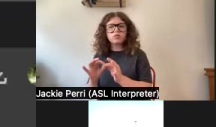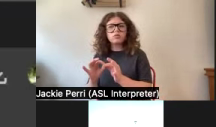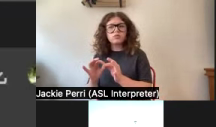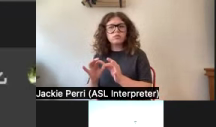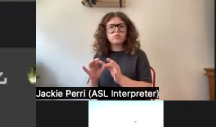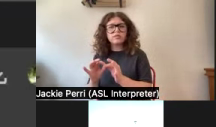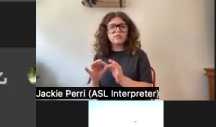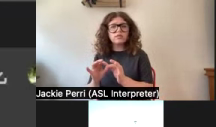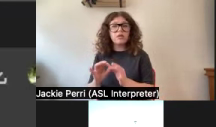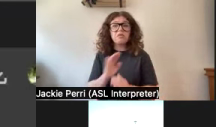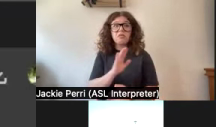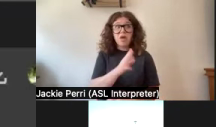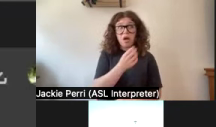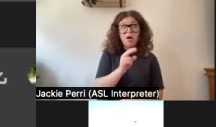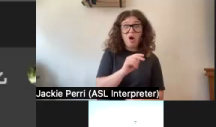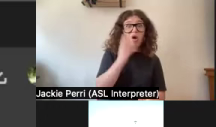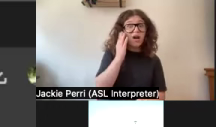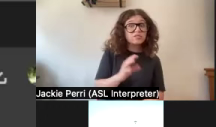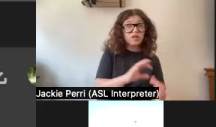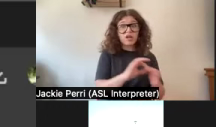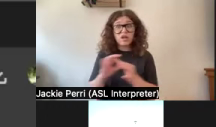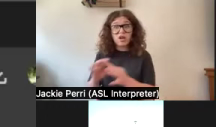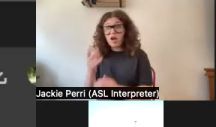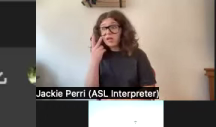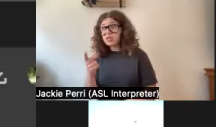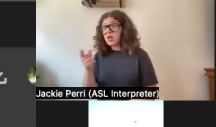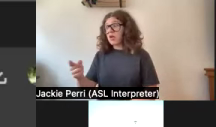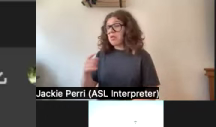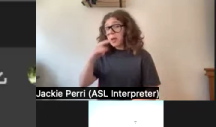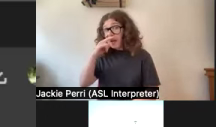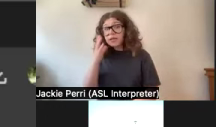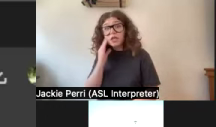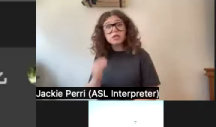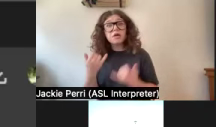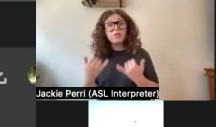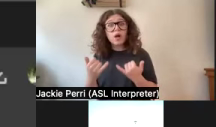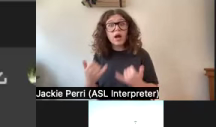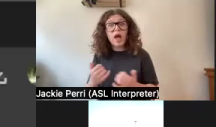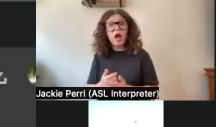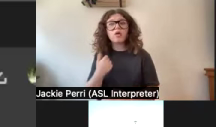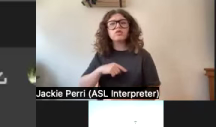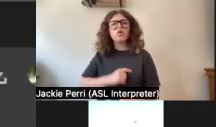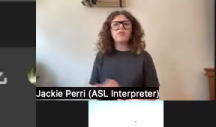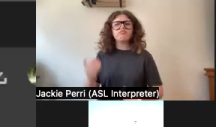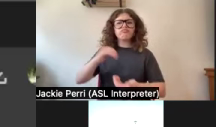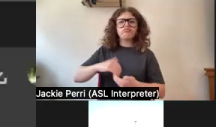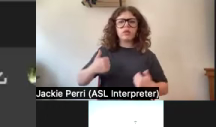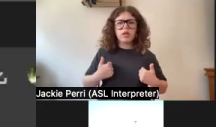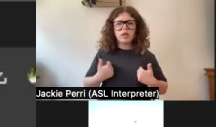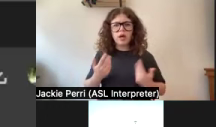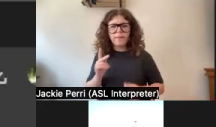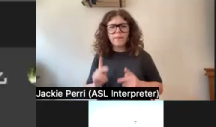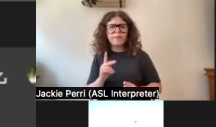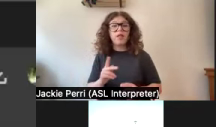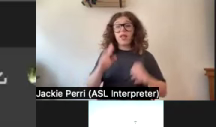sexual violence and what the kids are going through nowadays. So we have joined to young people and educators because it is not only about having access